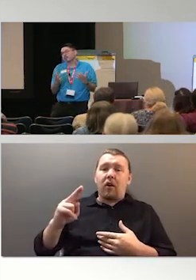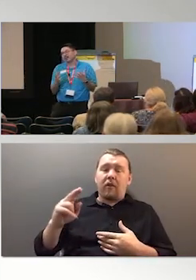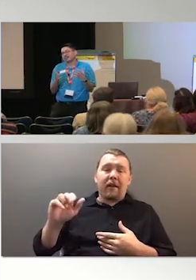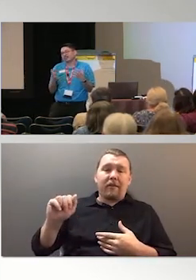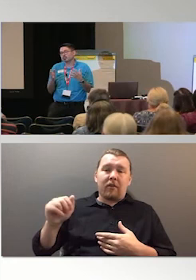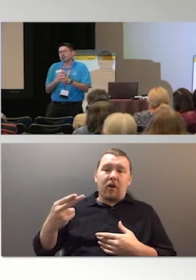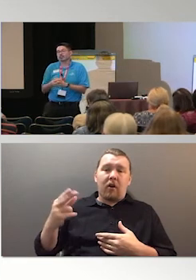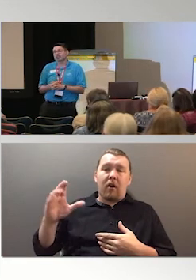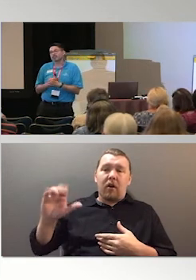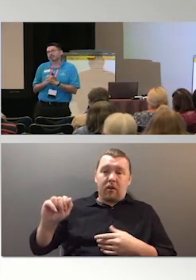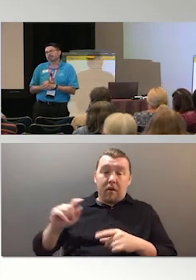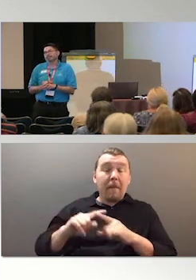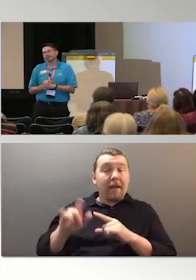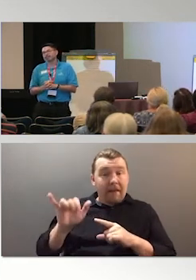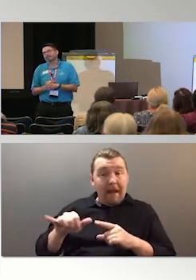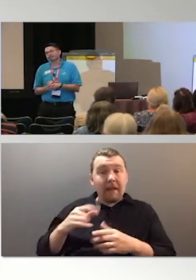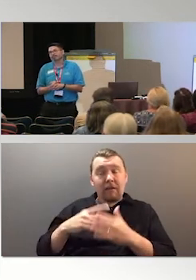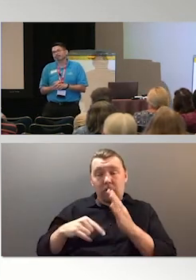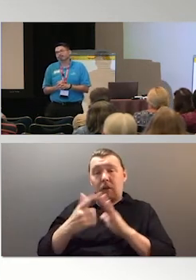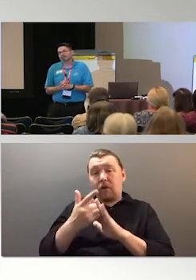is what passed in 2020.